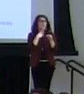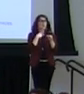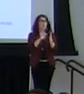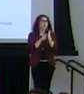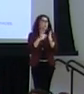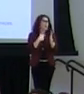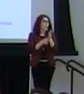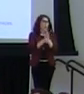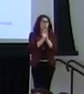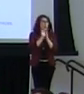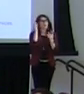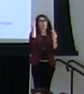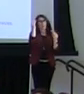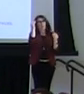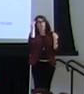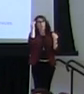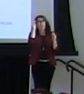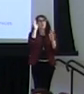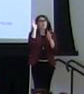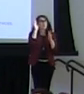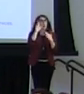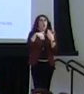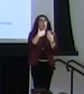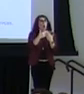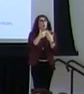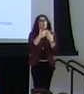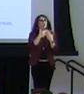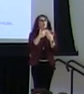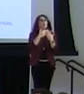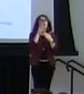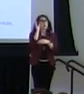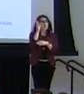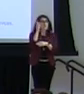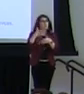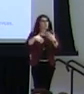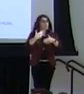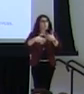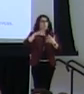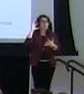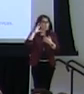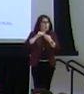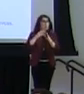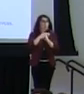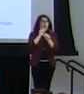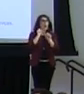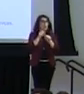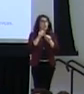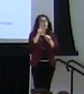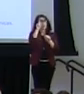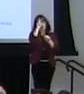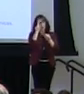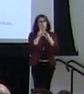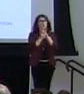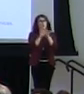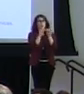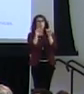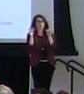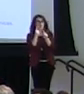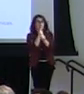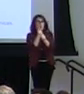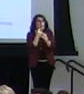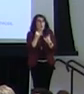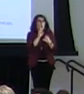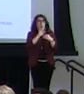because I was contemplating all the words and before I could get it out. But now it comes back to me because we're talking about it